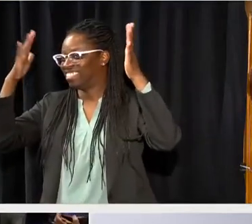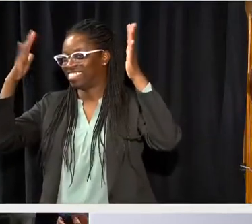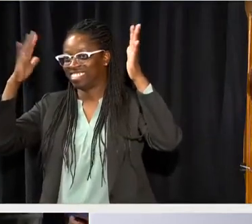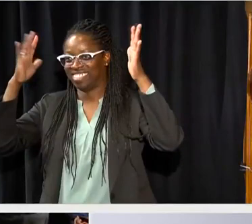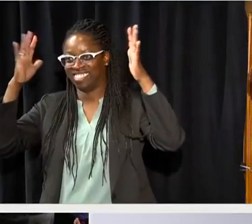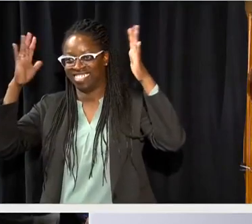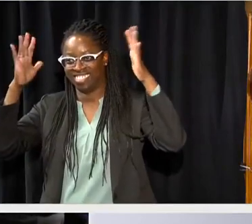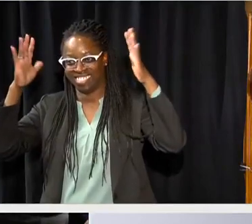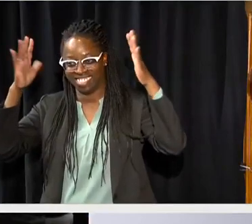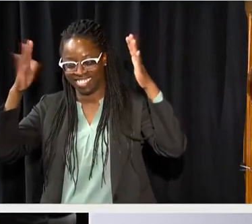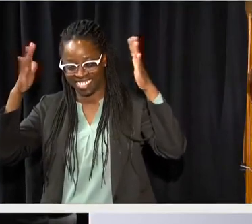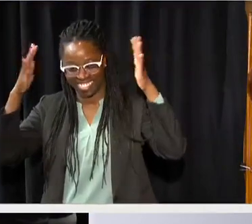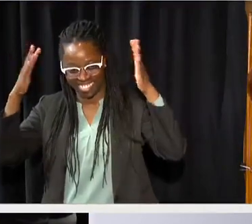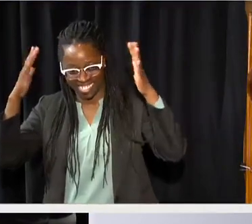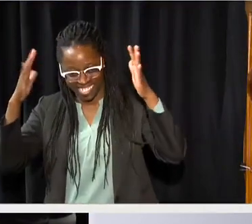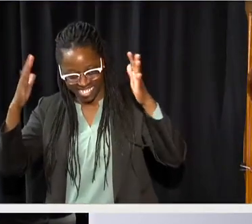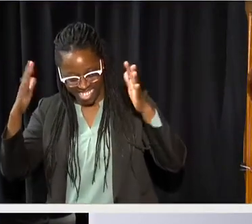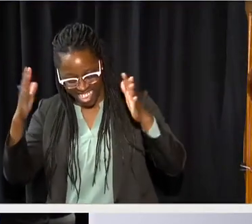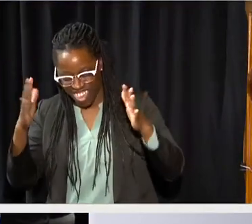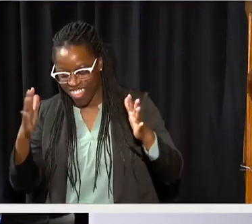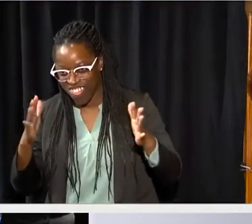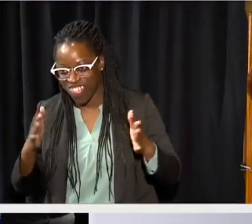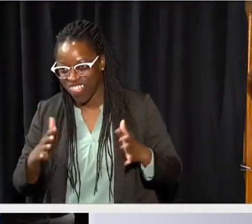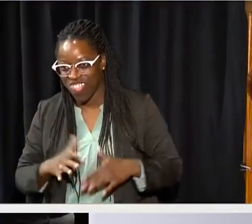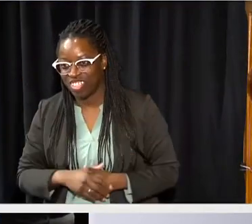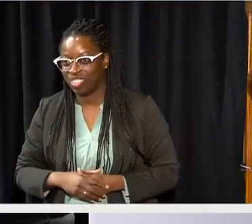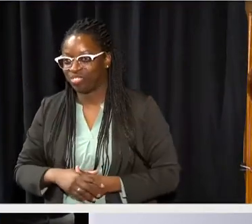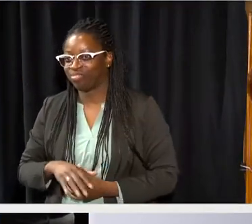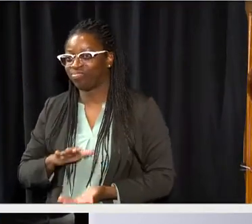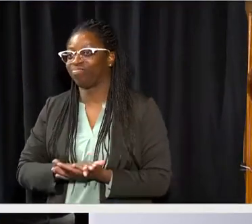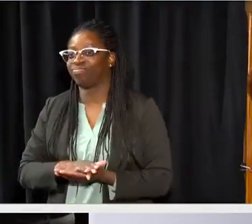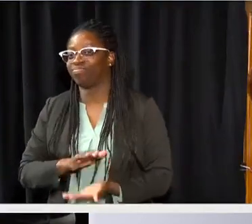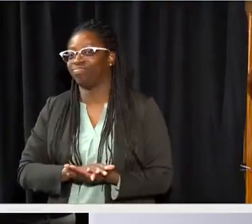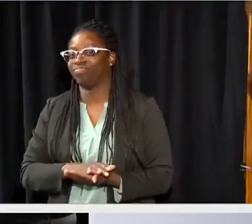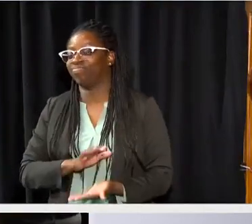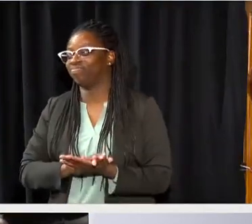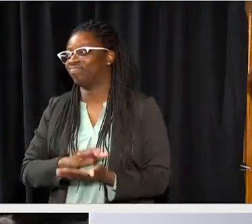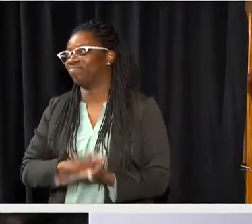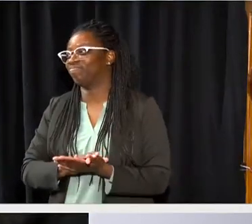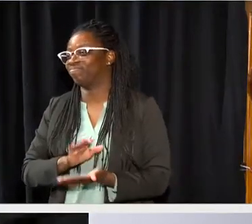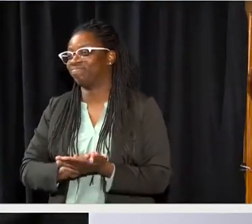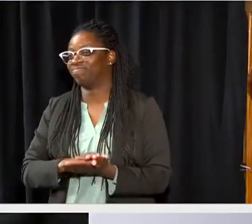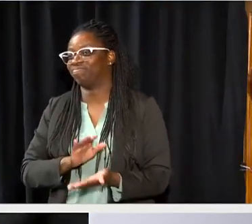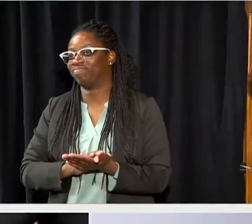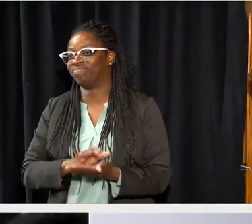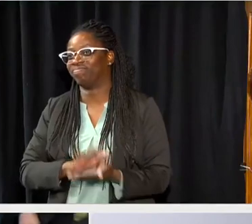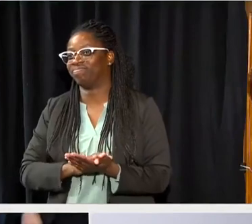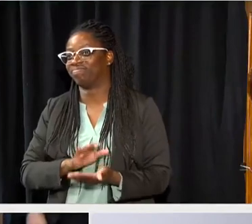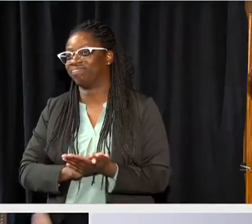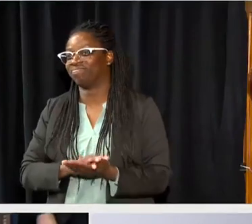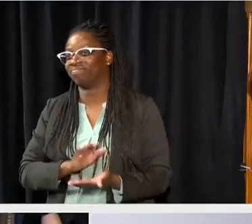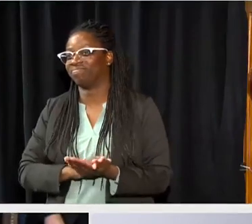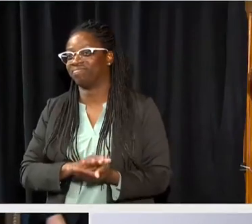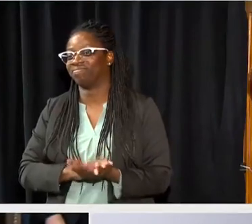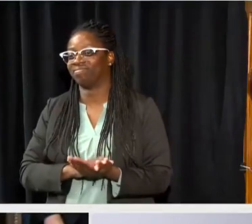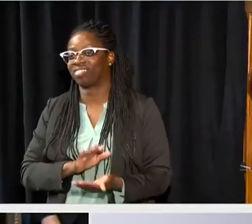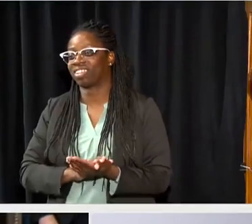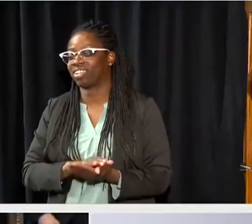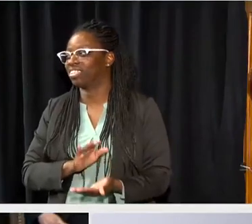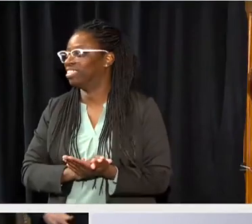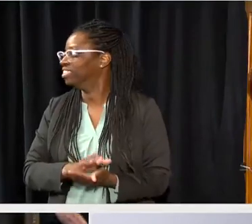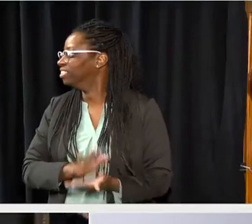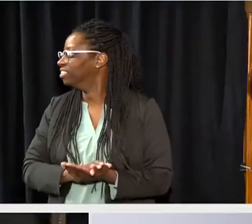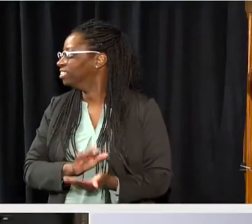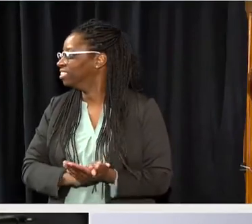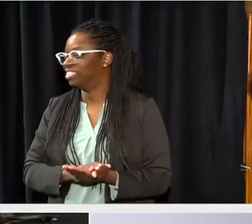You've been listening to Massachusetts Governor Maura Healey's 2024 State of the Commonwealth address. She fit a lot of topics into her speech and indications of her